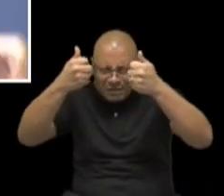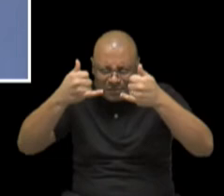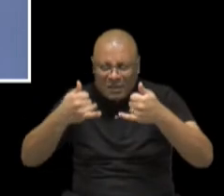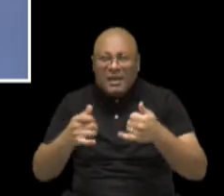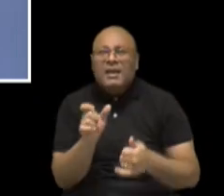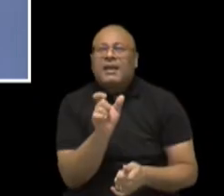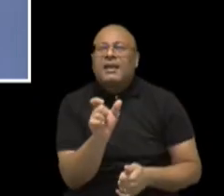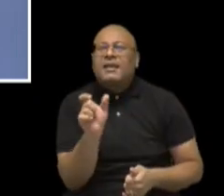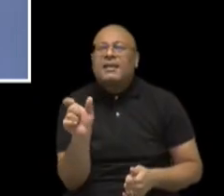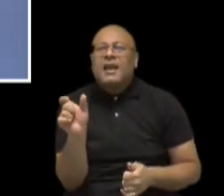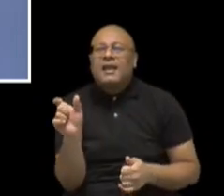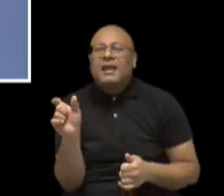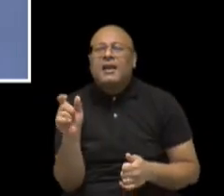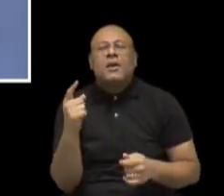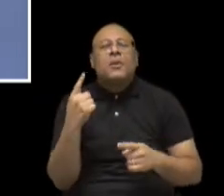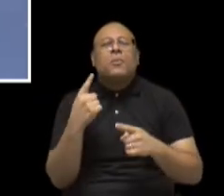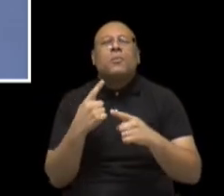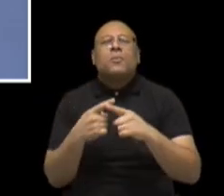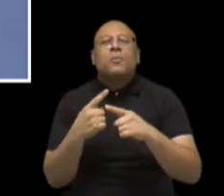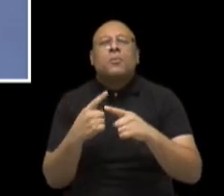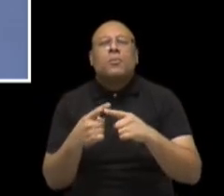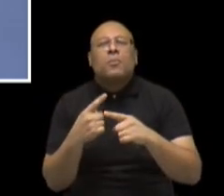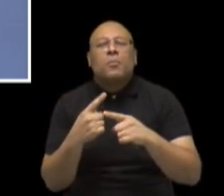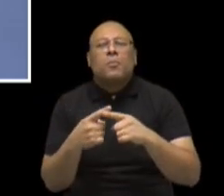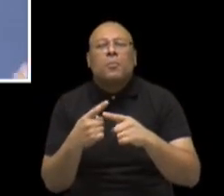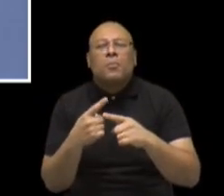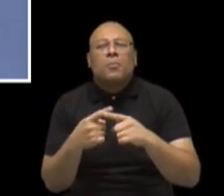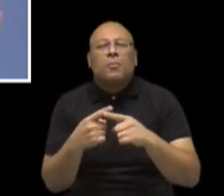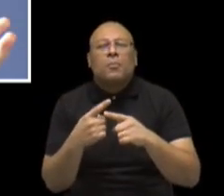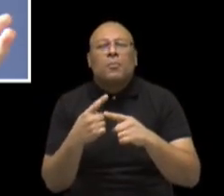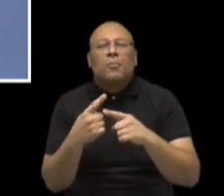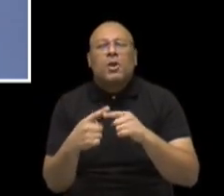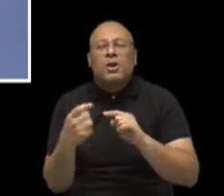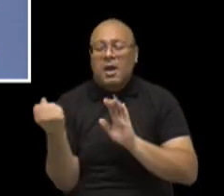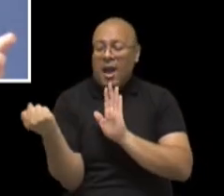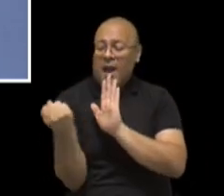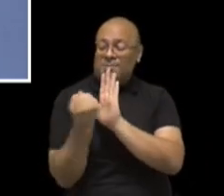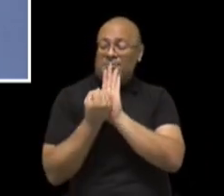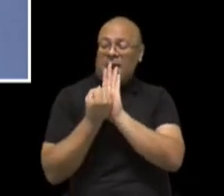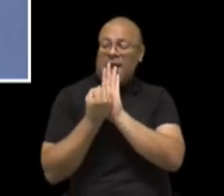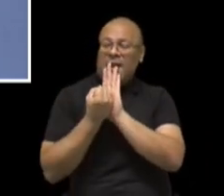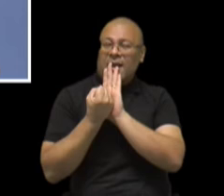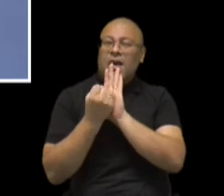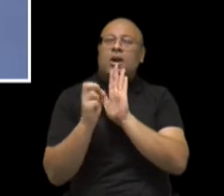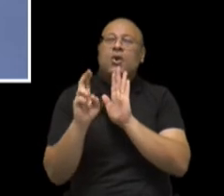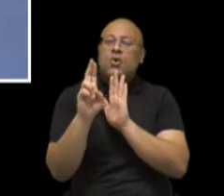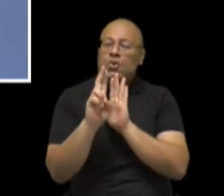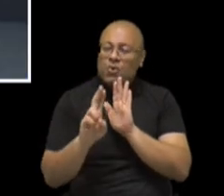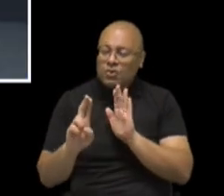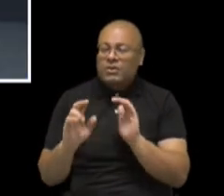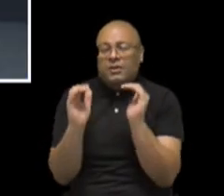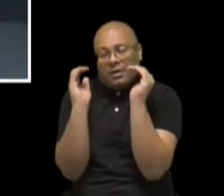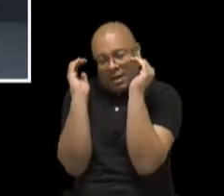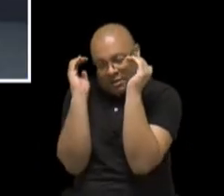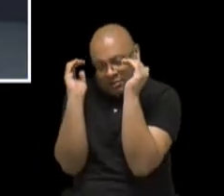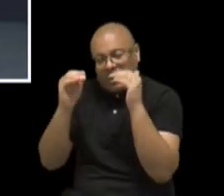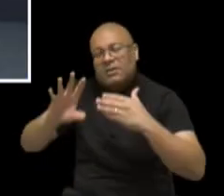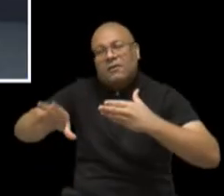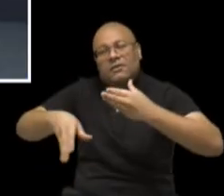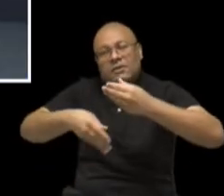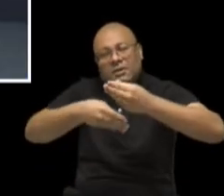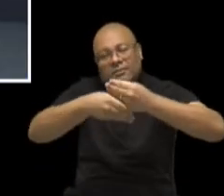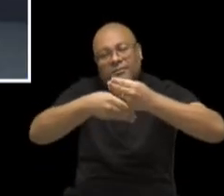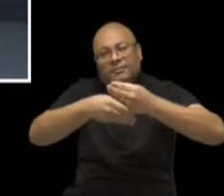words and how they're worked throughout the brand? So remix, reuse, and respect.